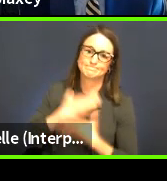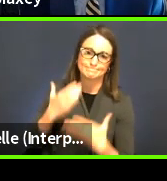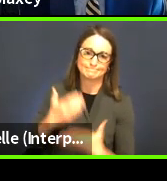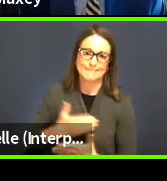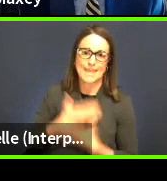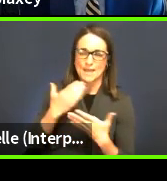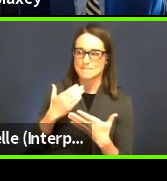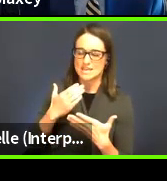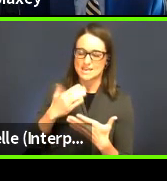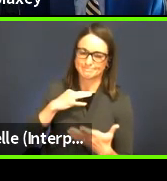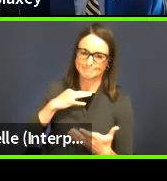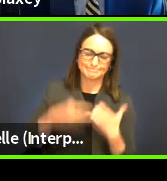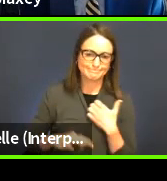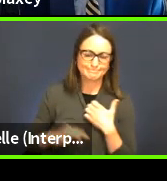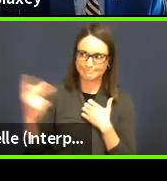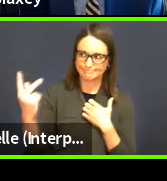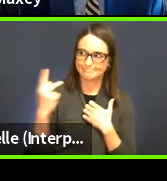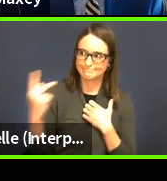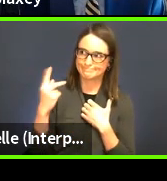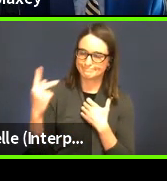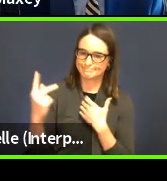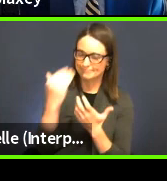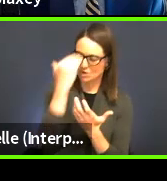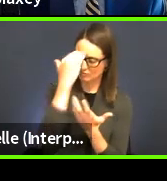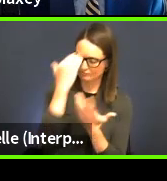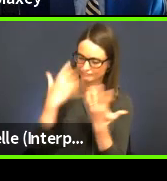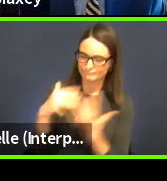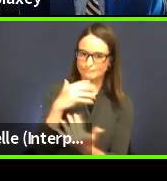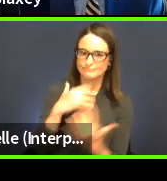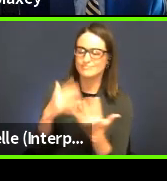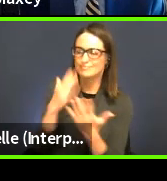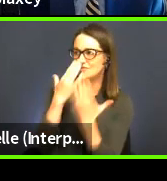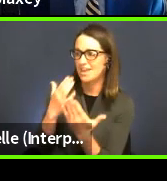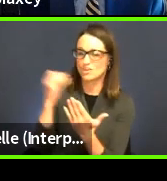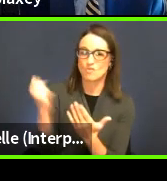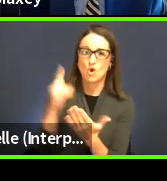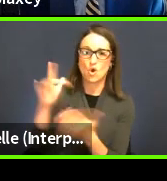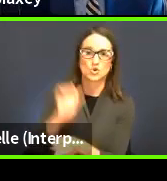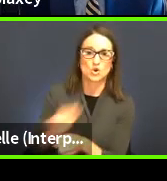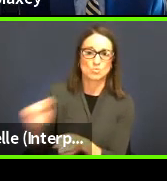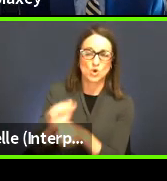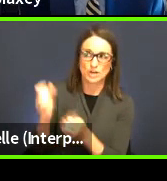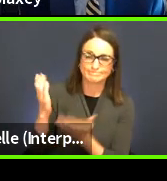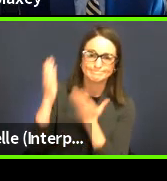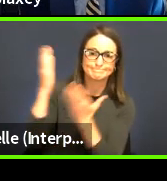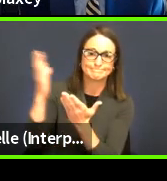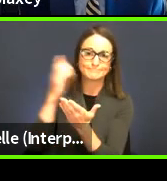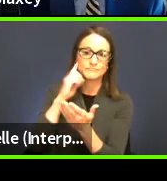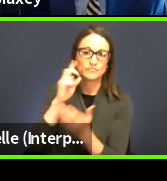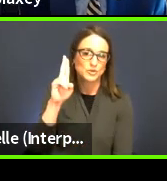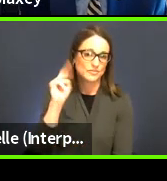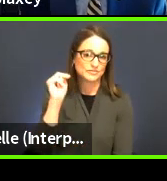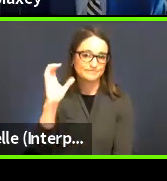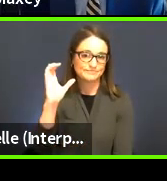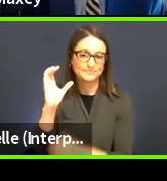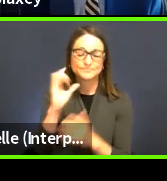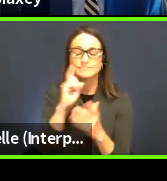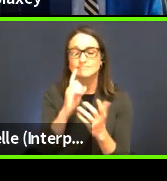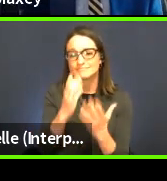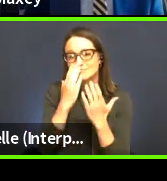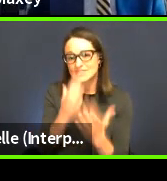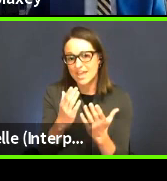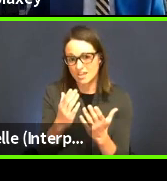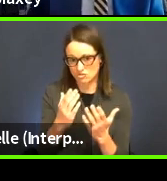and grateful for all of your contributions to the University of Northern Colorado. So I want to thank both of these outstanding members